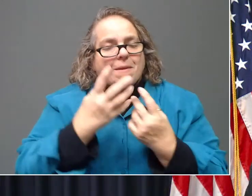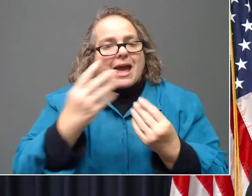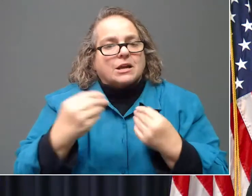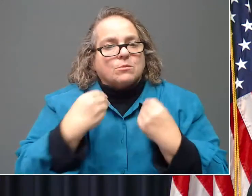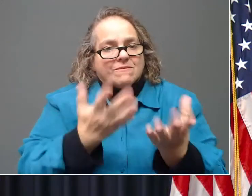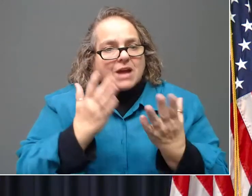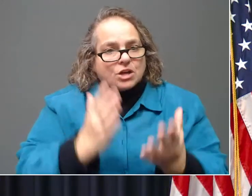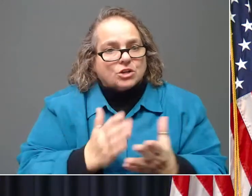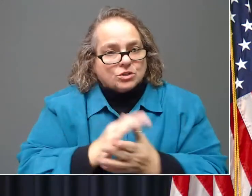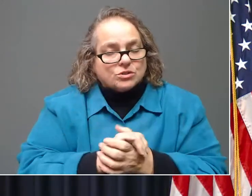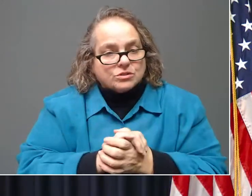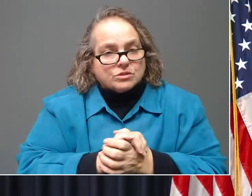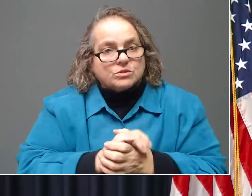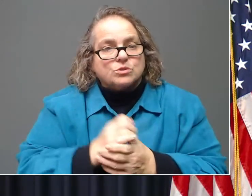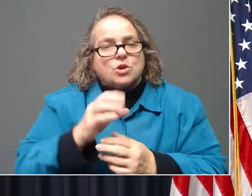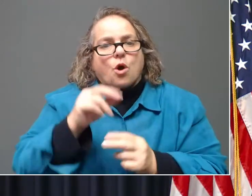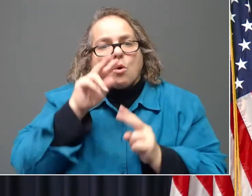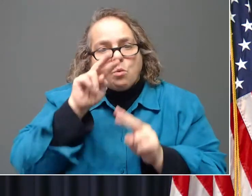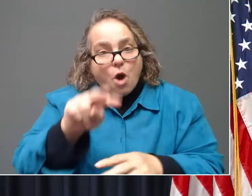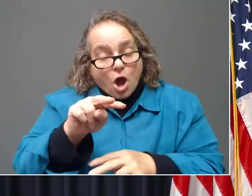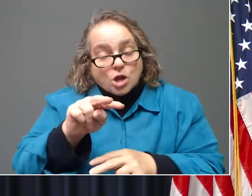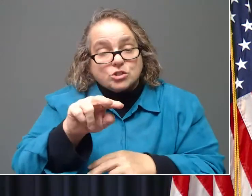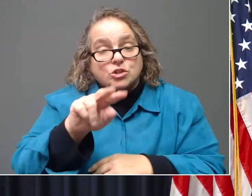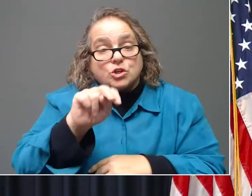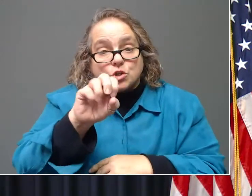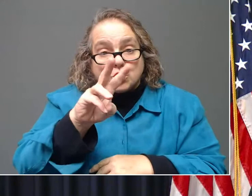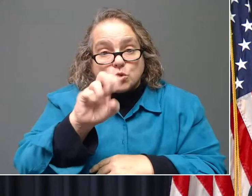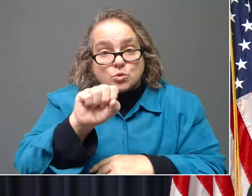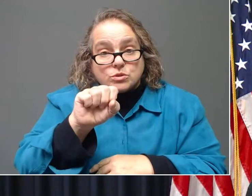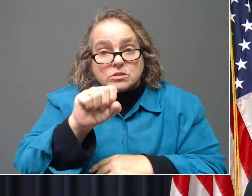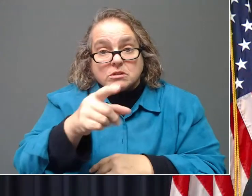watch these news conferences and the